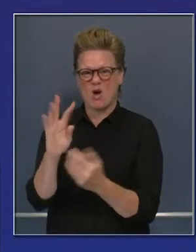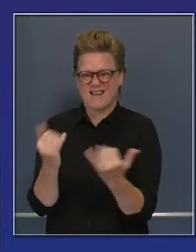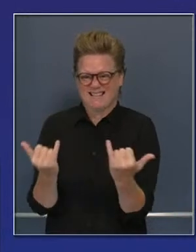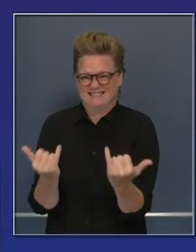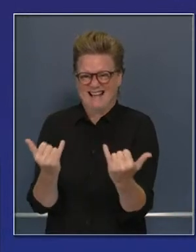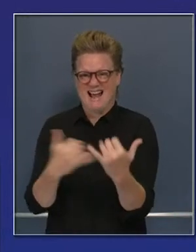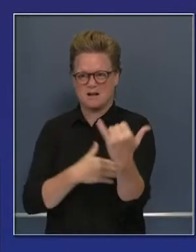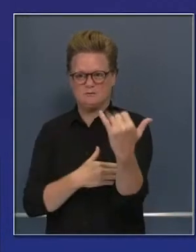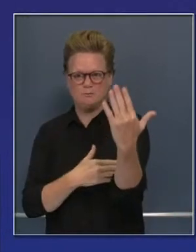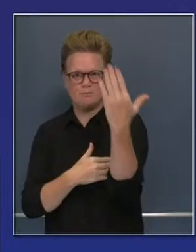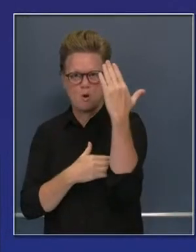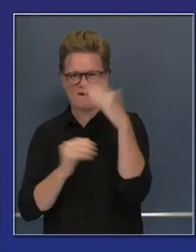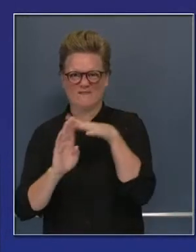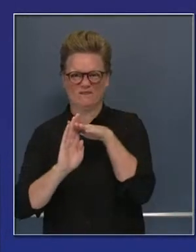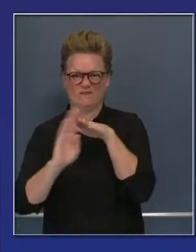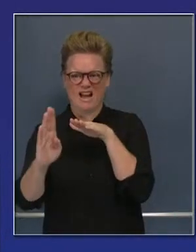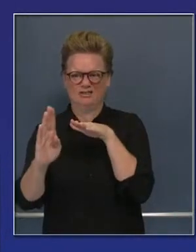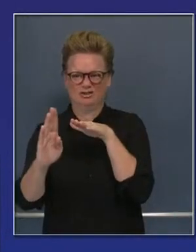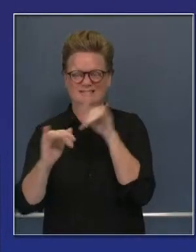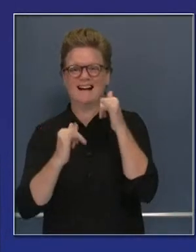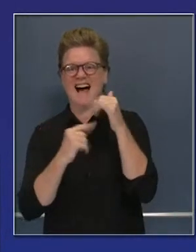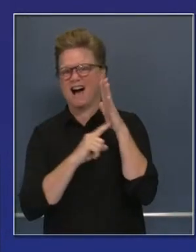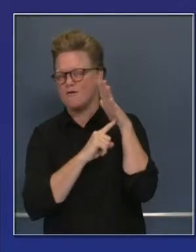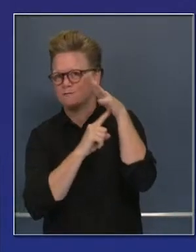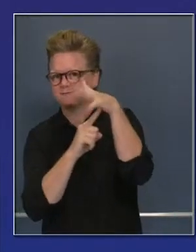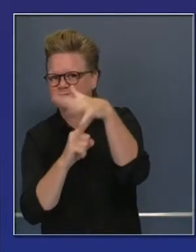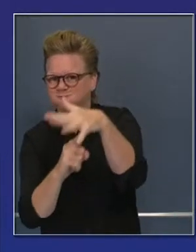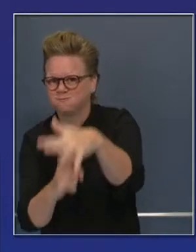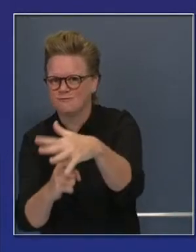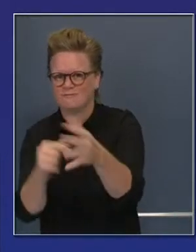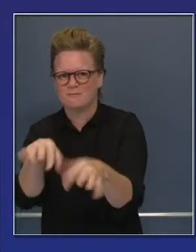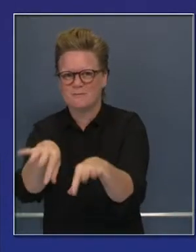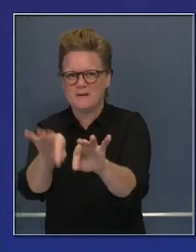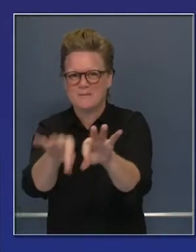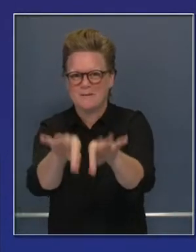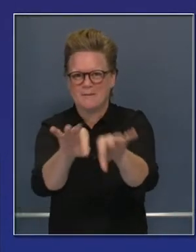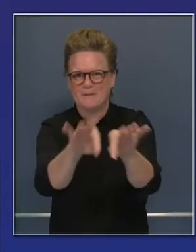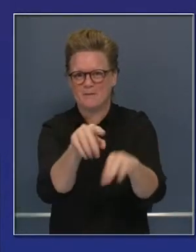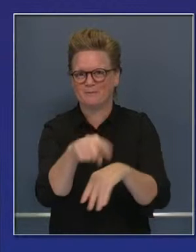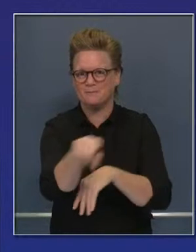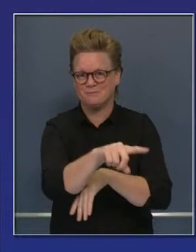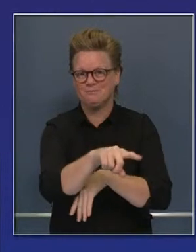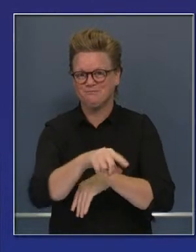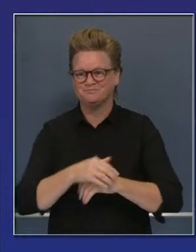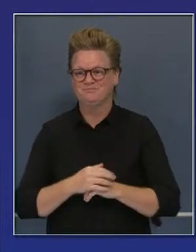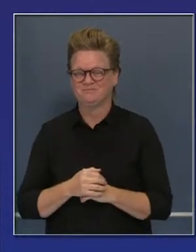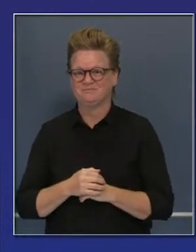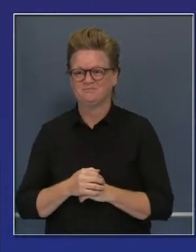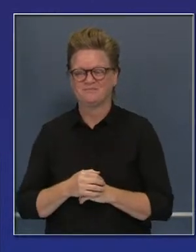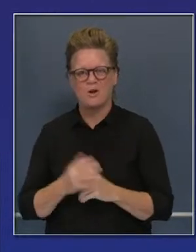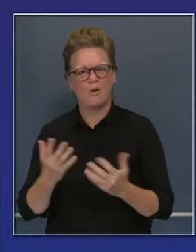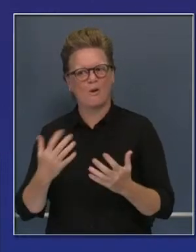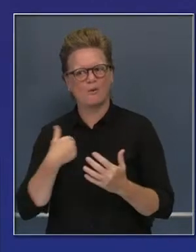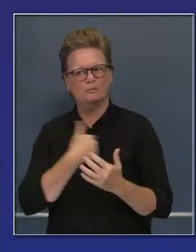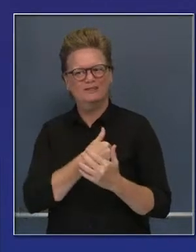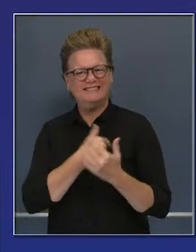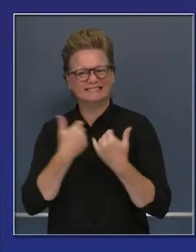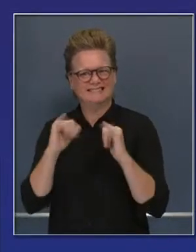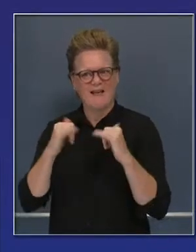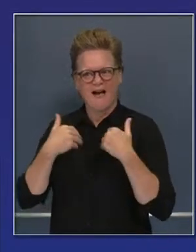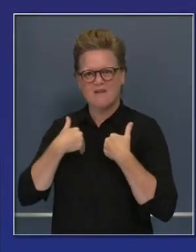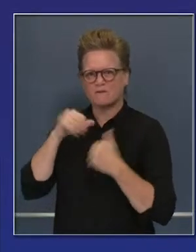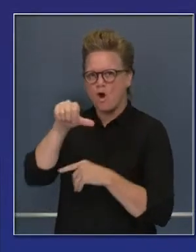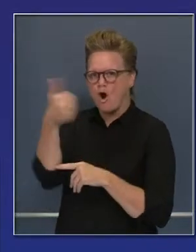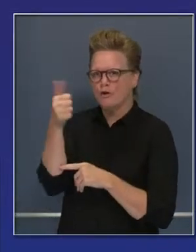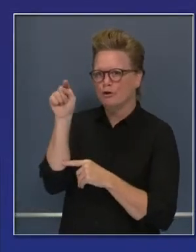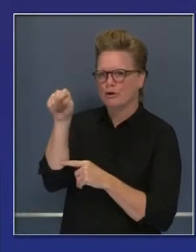morning in similar efforts. We've got about 17 plus people that we're still working to evacuate in real